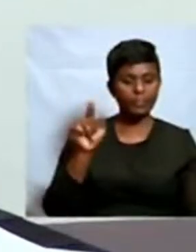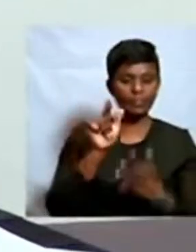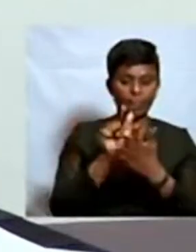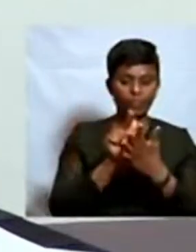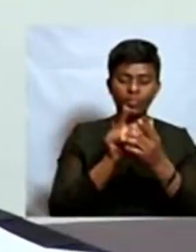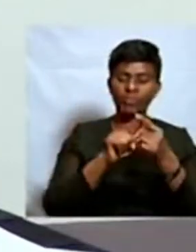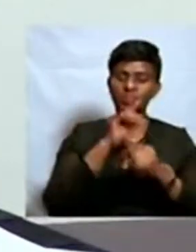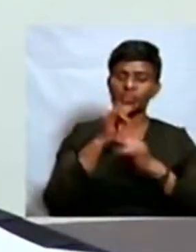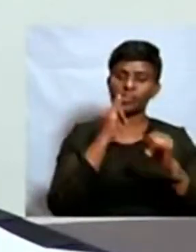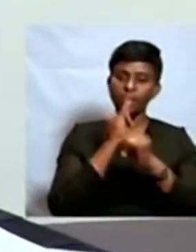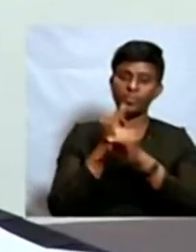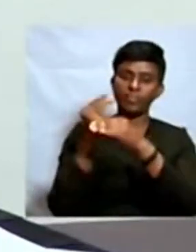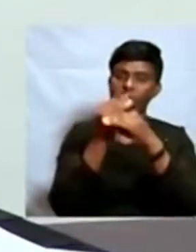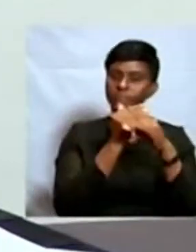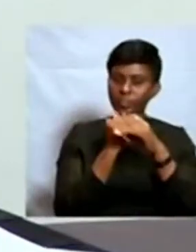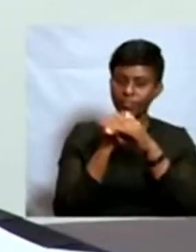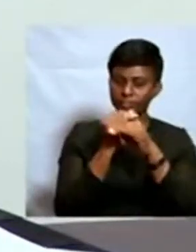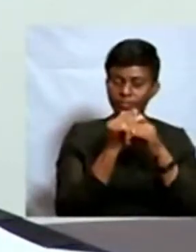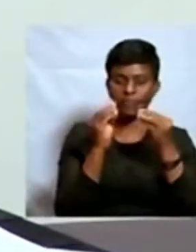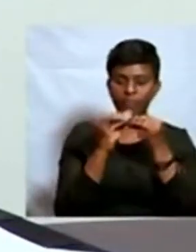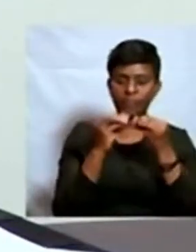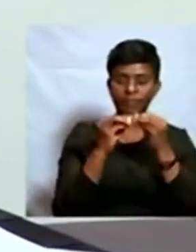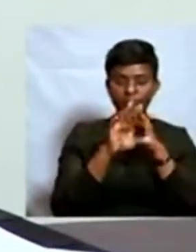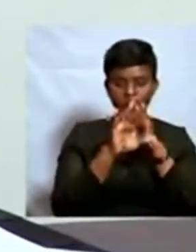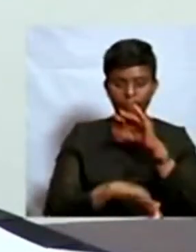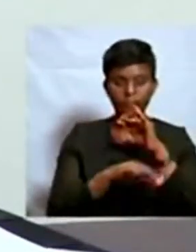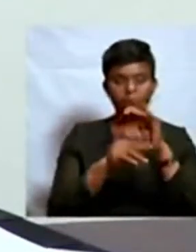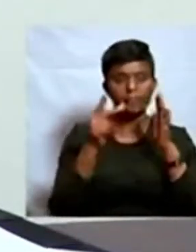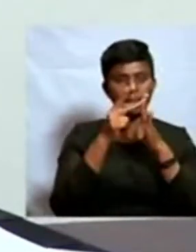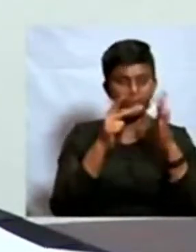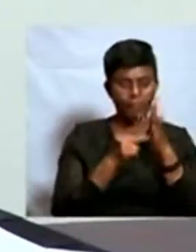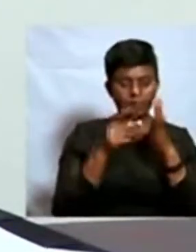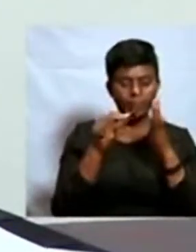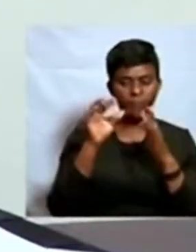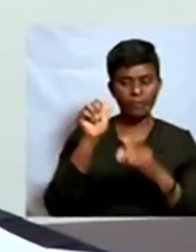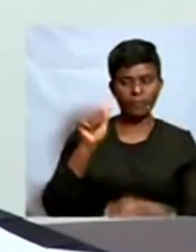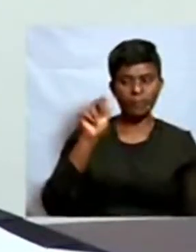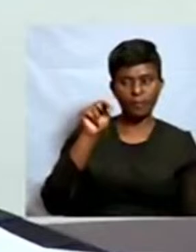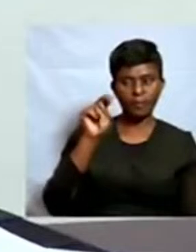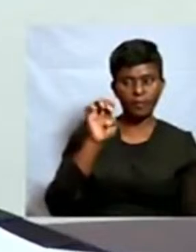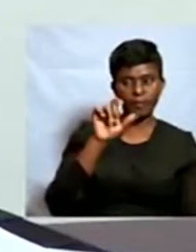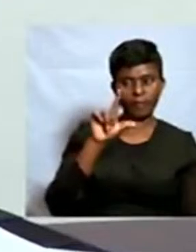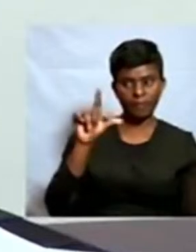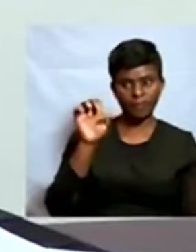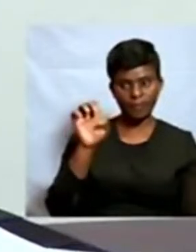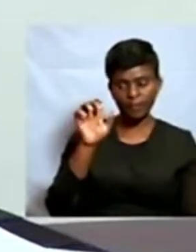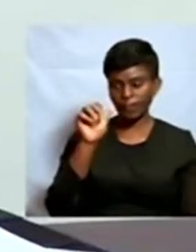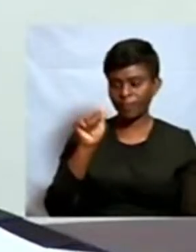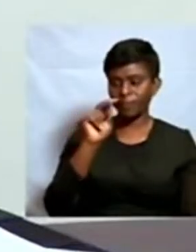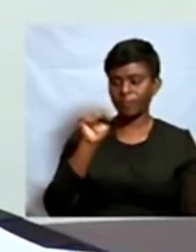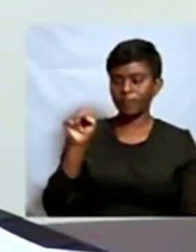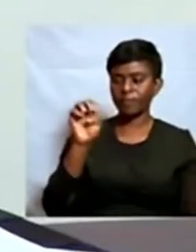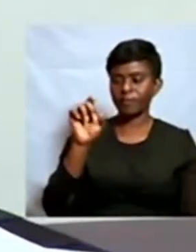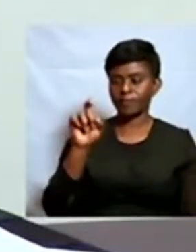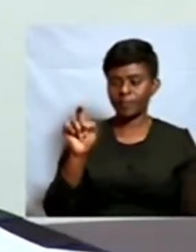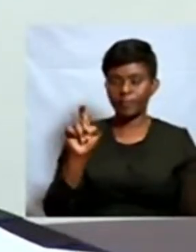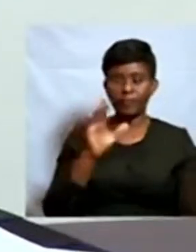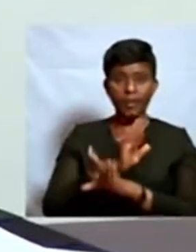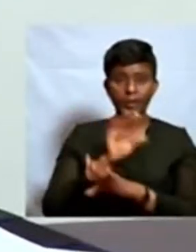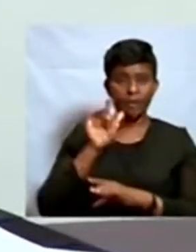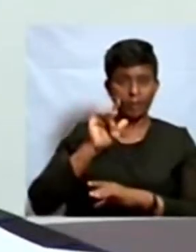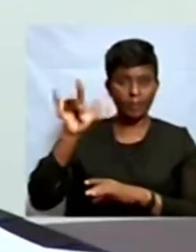the international standards under the principles and annexes of ICAO, so that the Zambia Civil